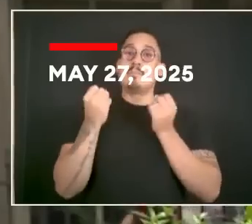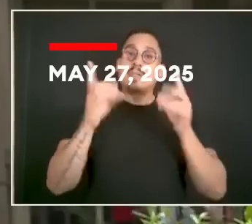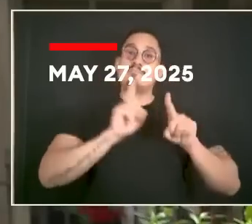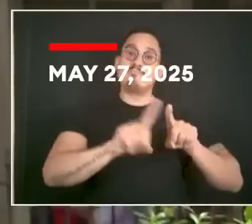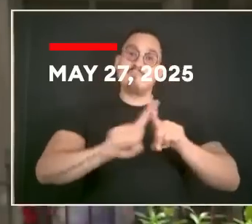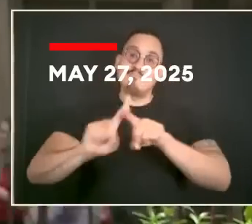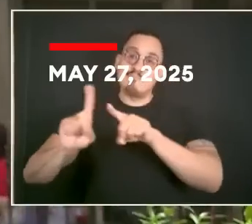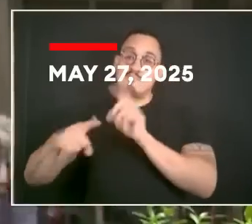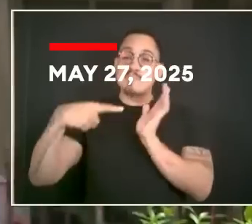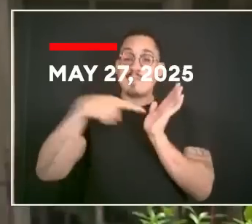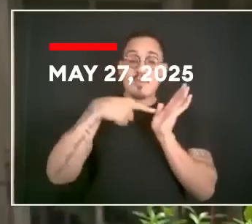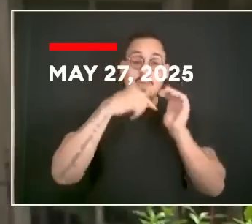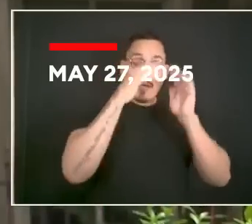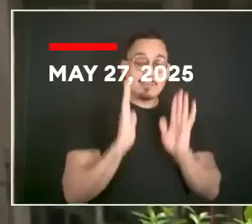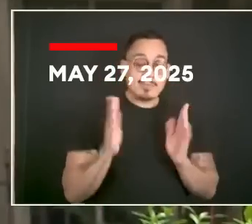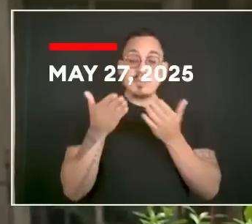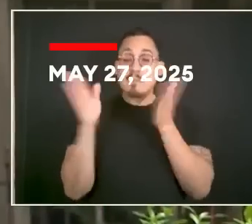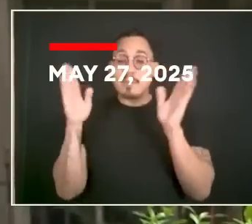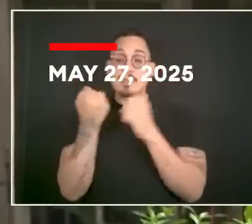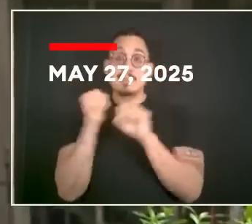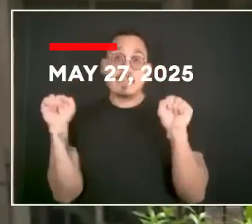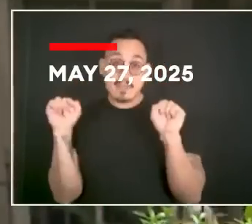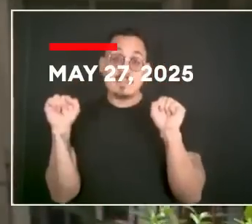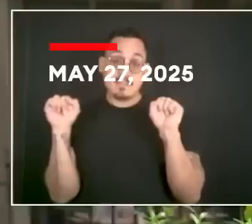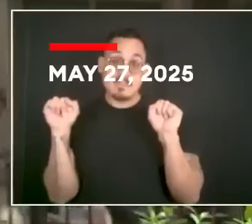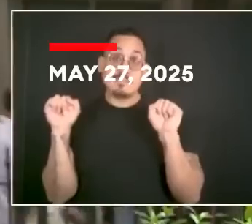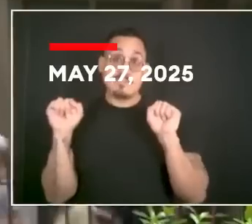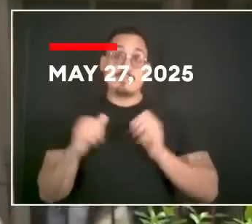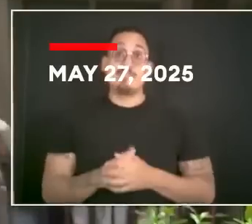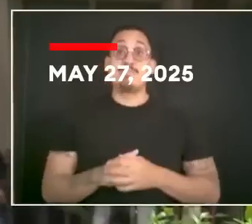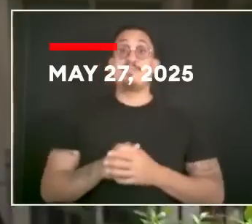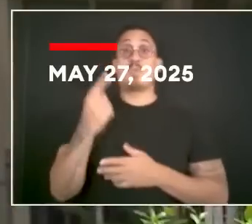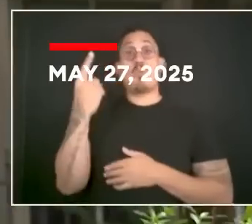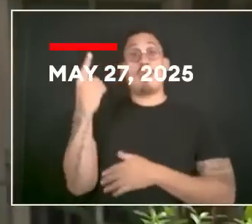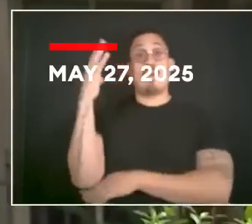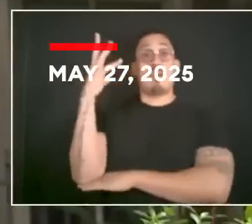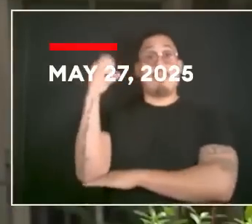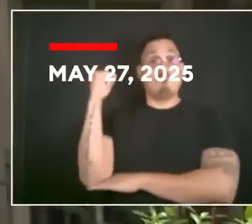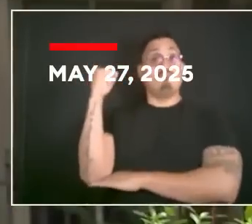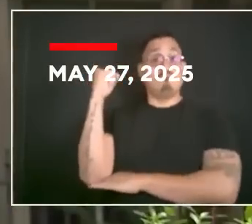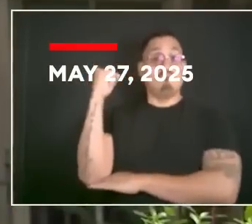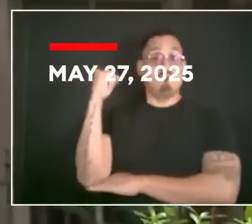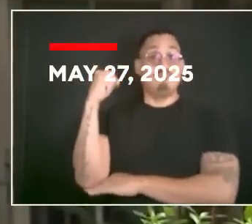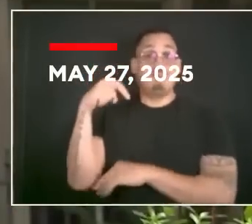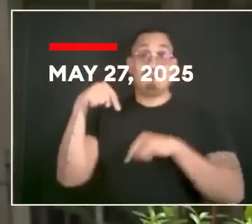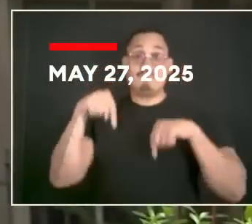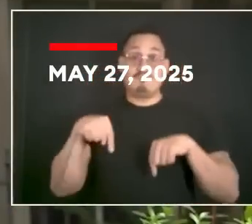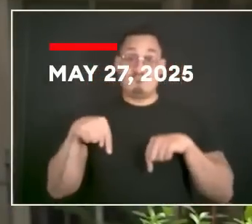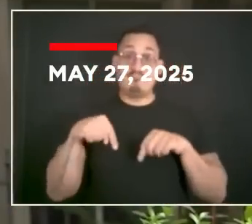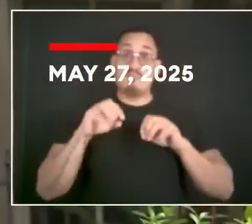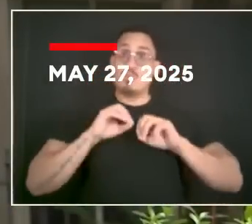to public safety. A nice landmark this week, the no shootings on